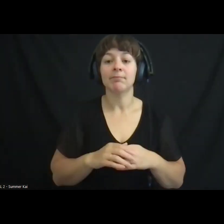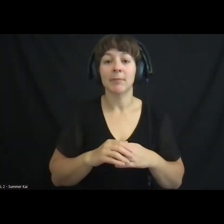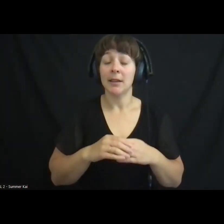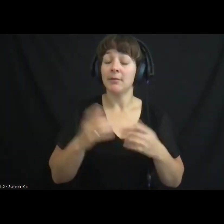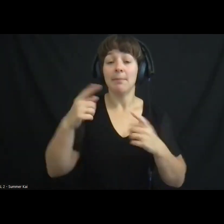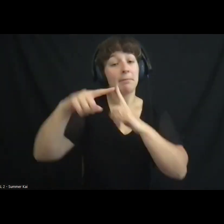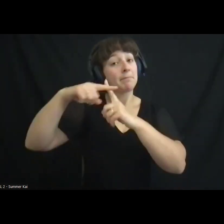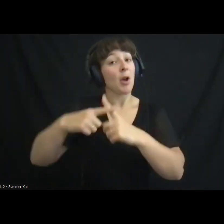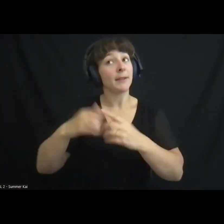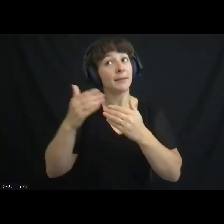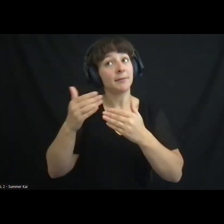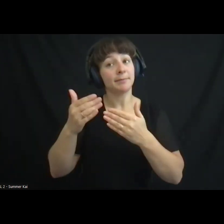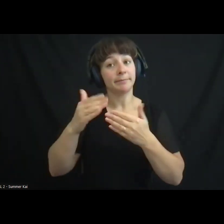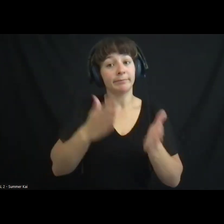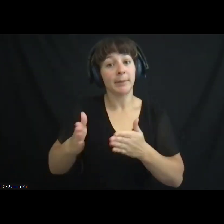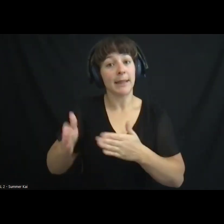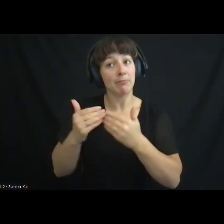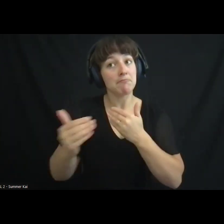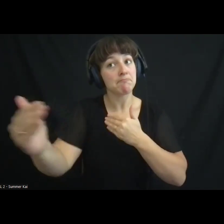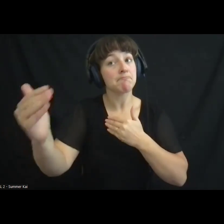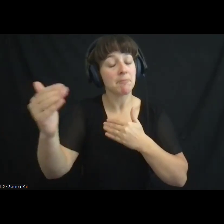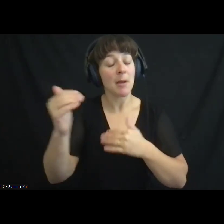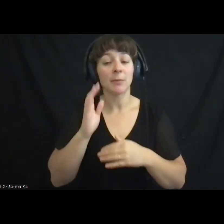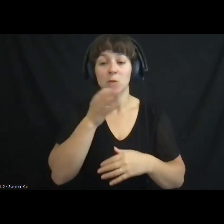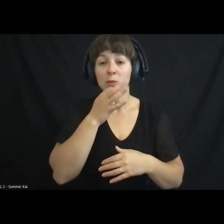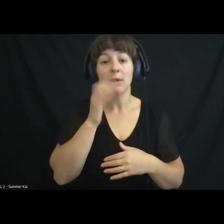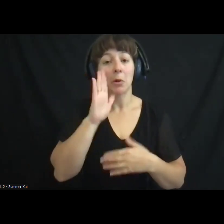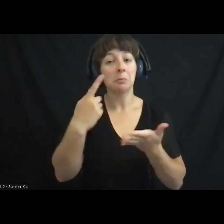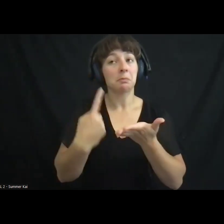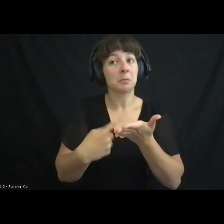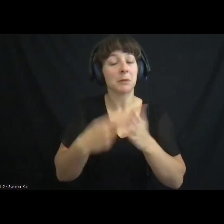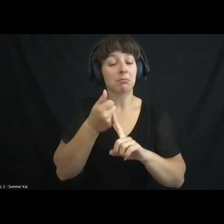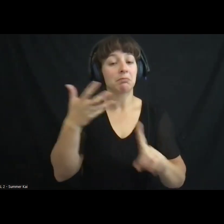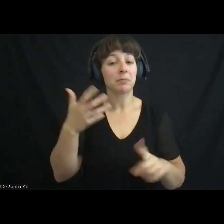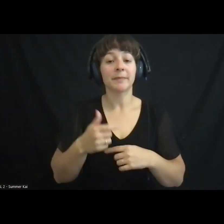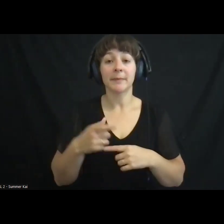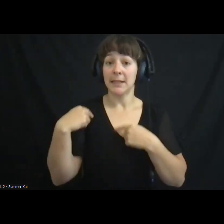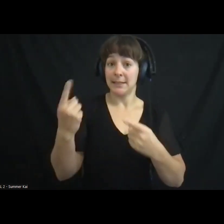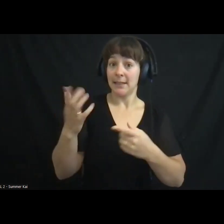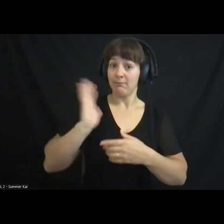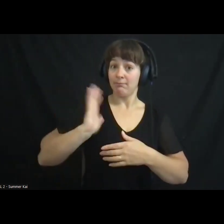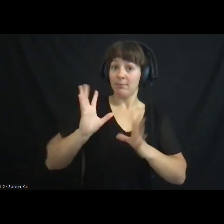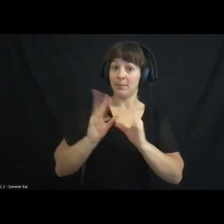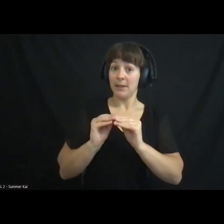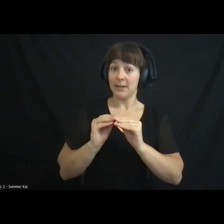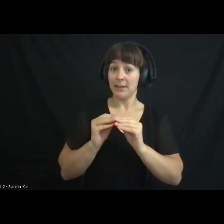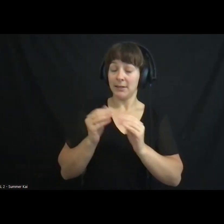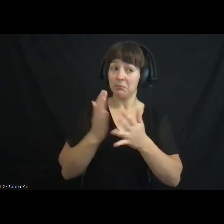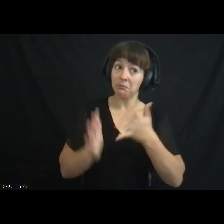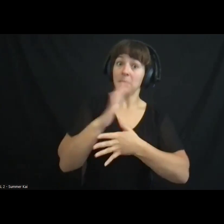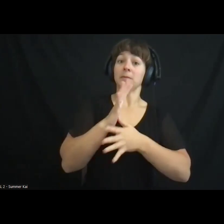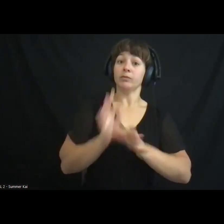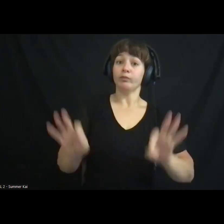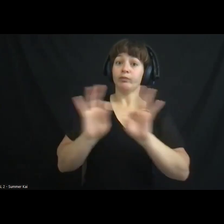as well. And I'm happy to talk about a few of those. Since we were last together, one of the most significant things that has happened in our